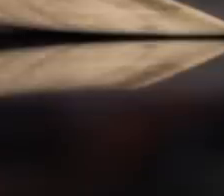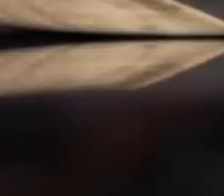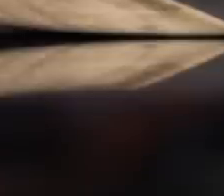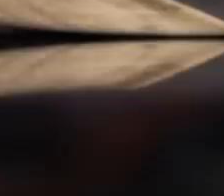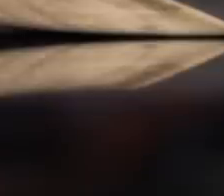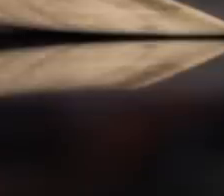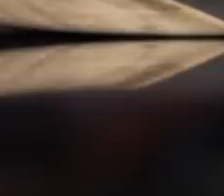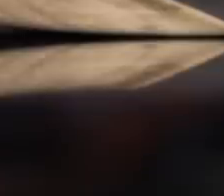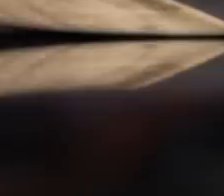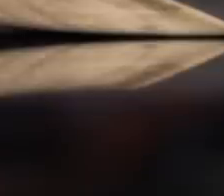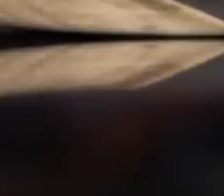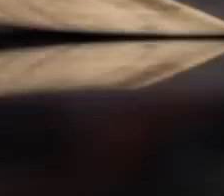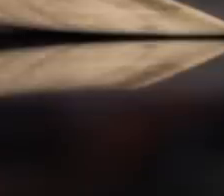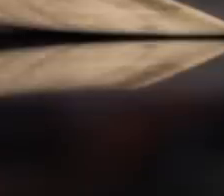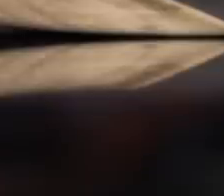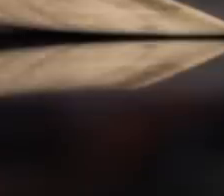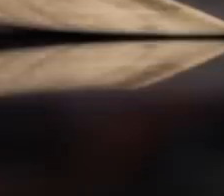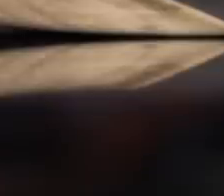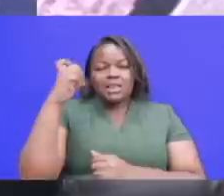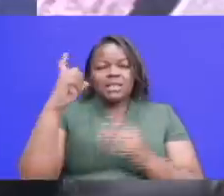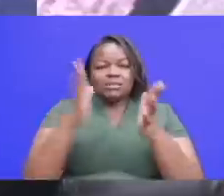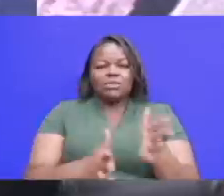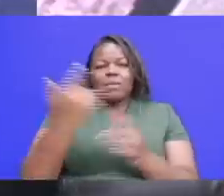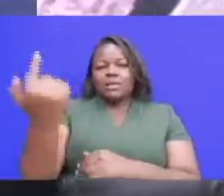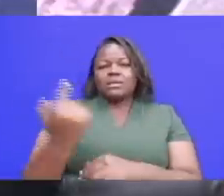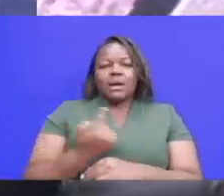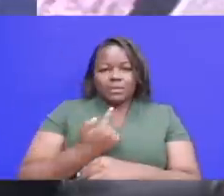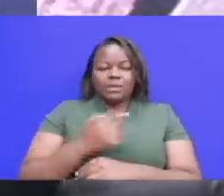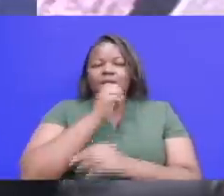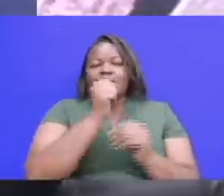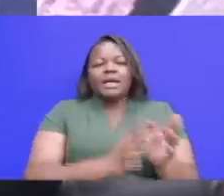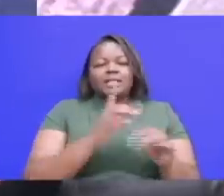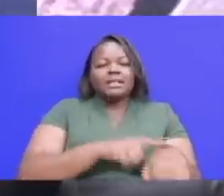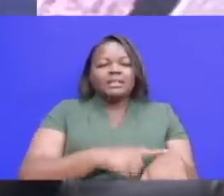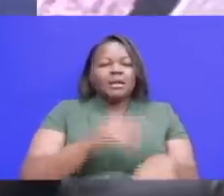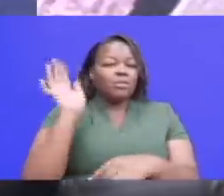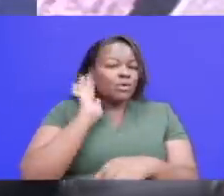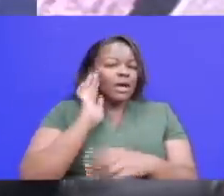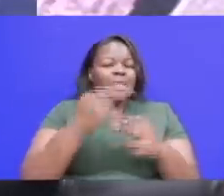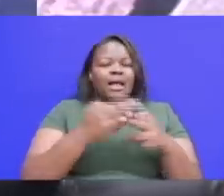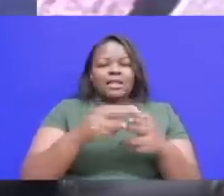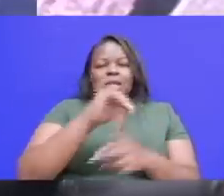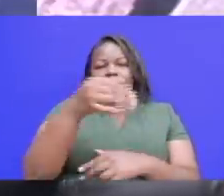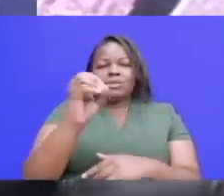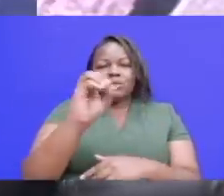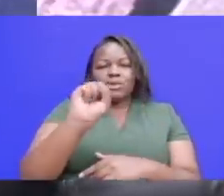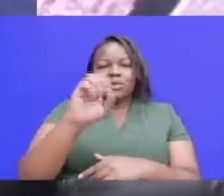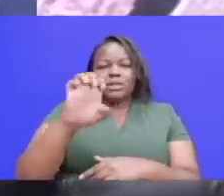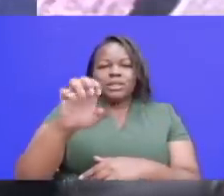"Then they said to one another, look, this dreamer is coming." Elder, when you hear the name Joseph, what rings in your mind?